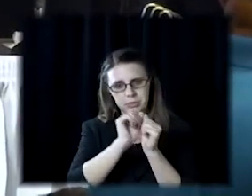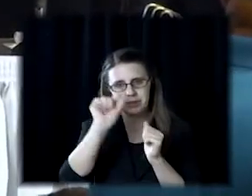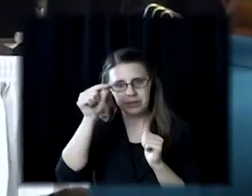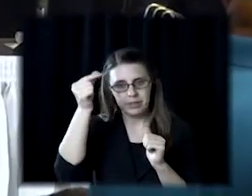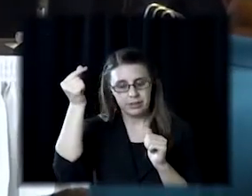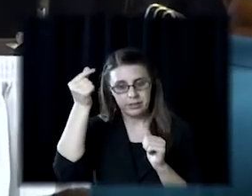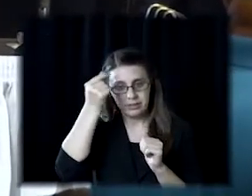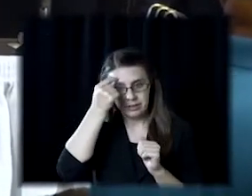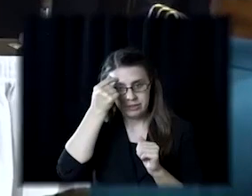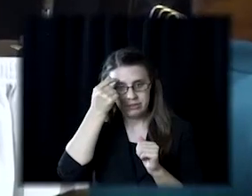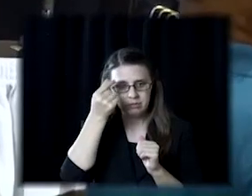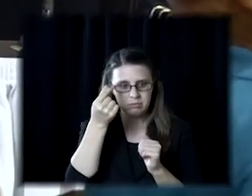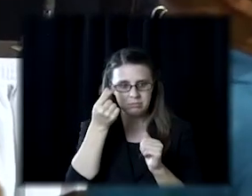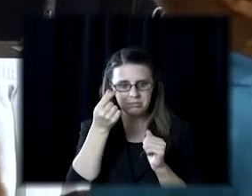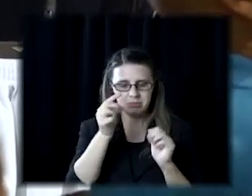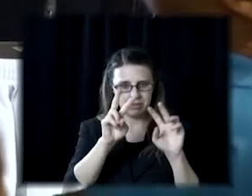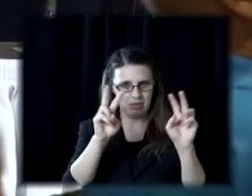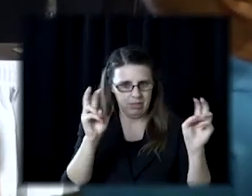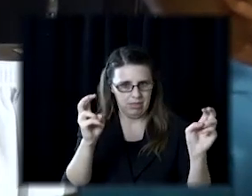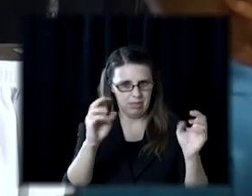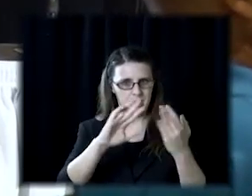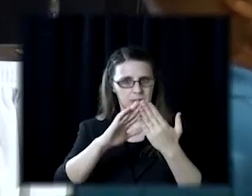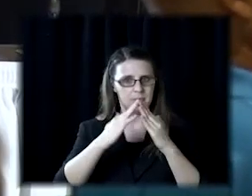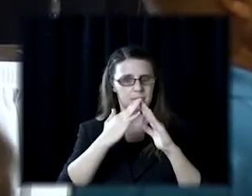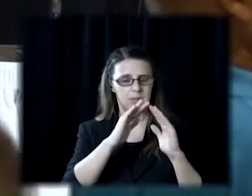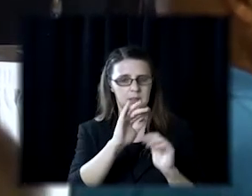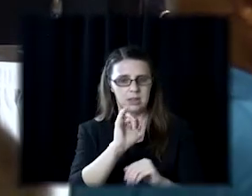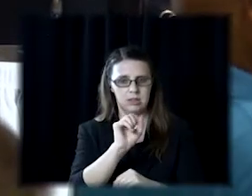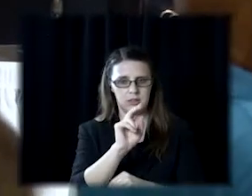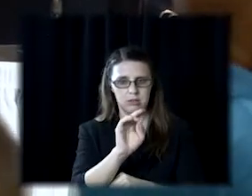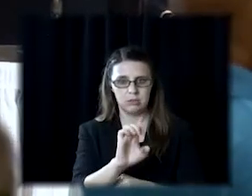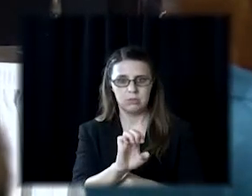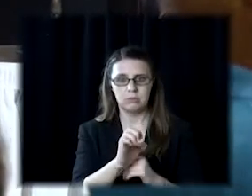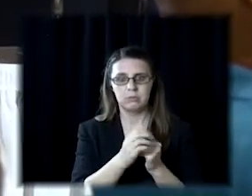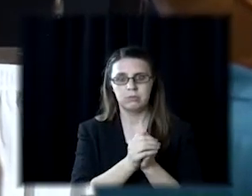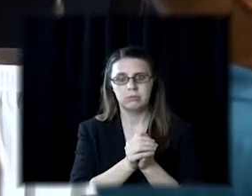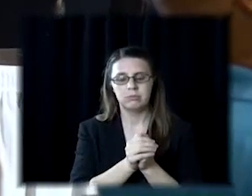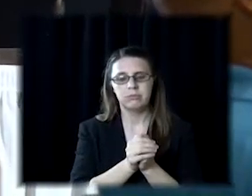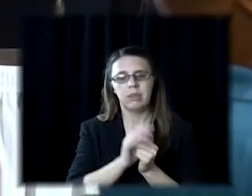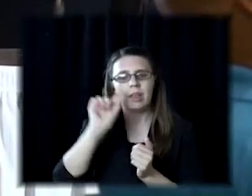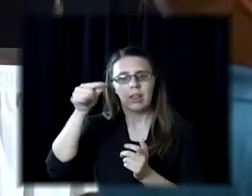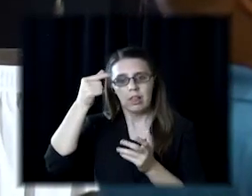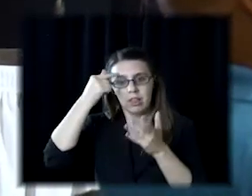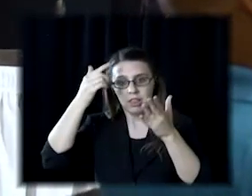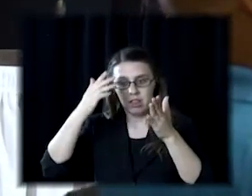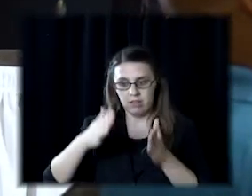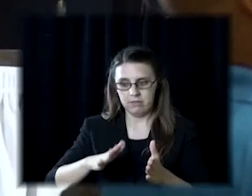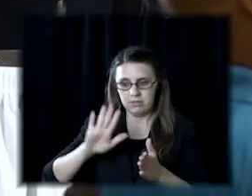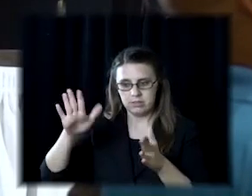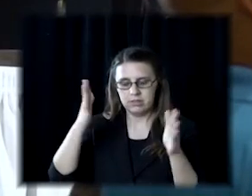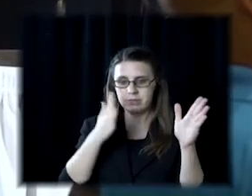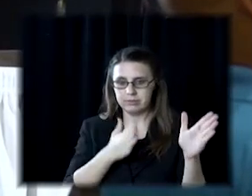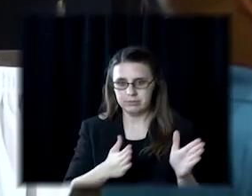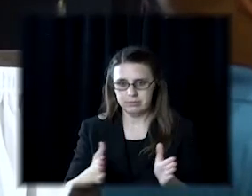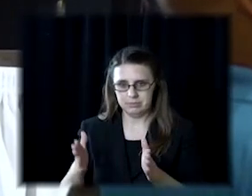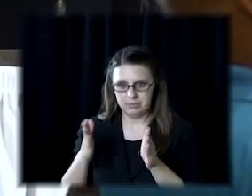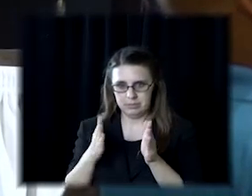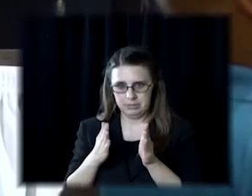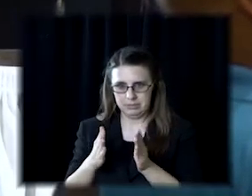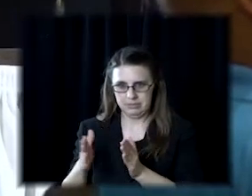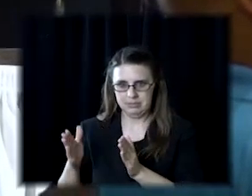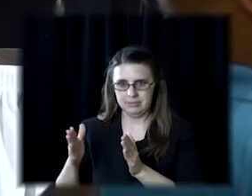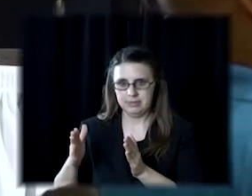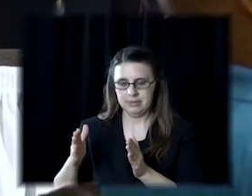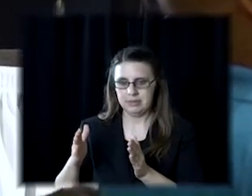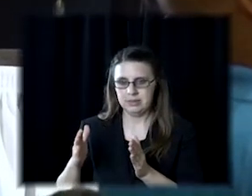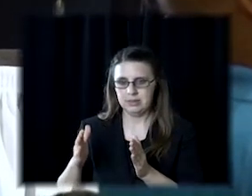regarding the municipal issue. As you know, the governor has a plan which has not